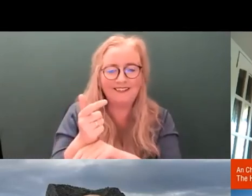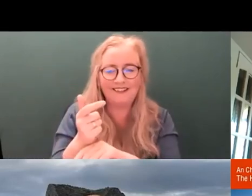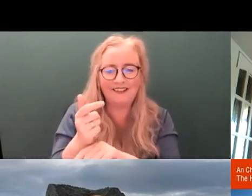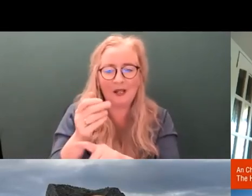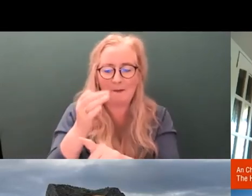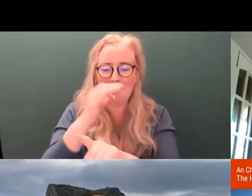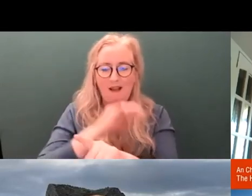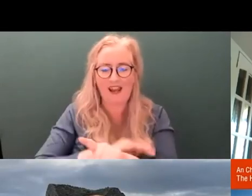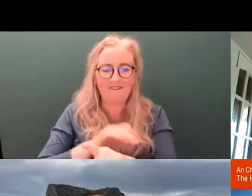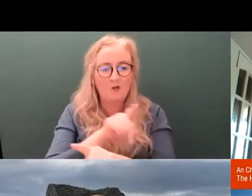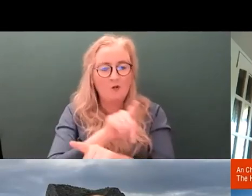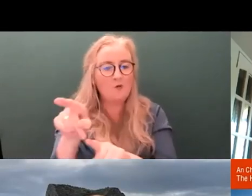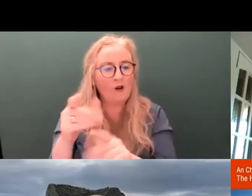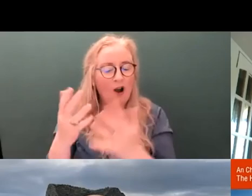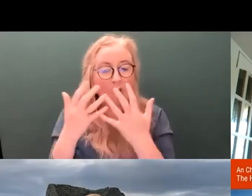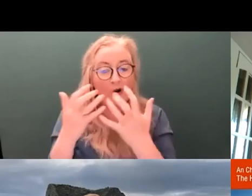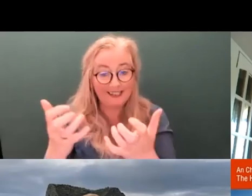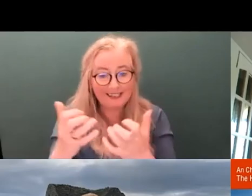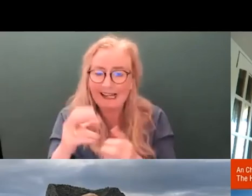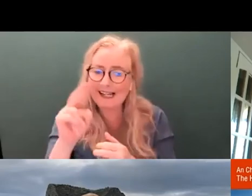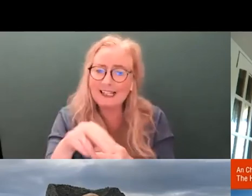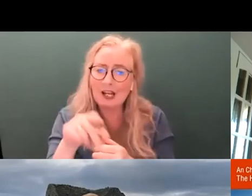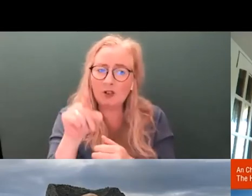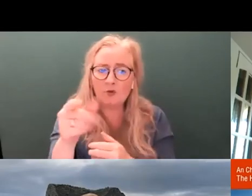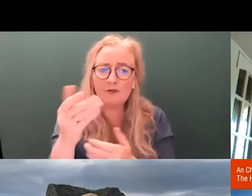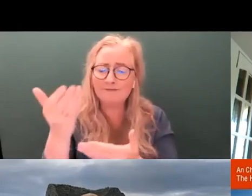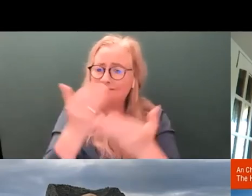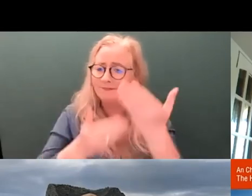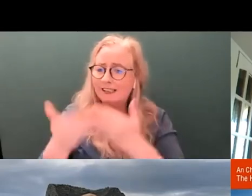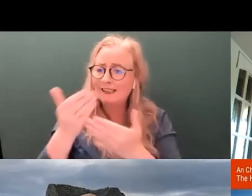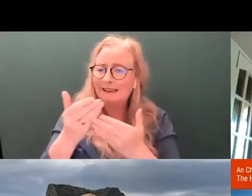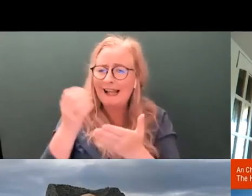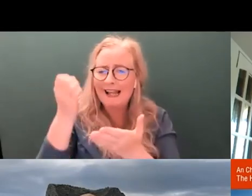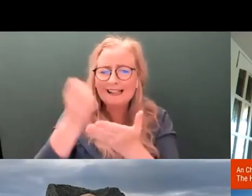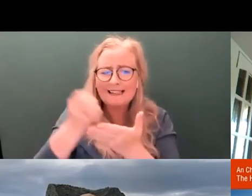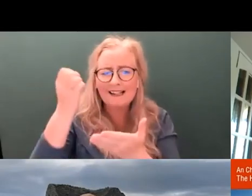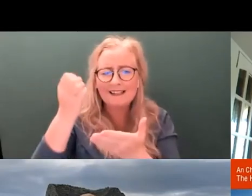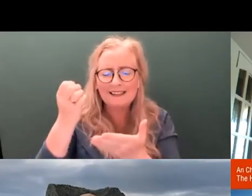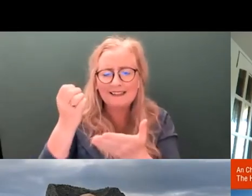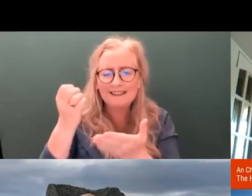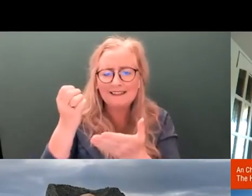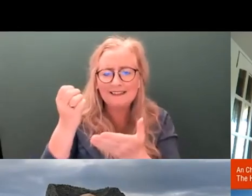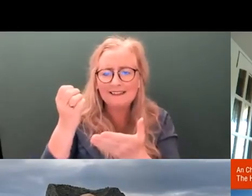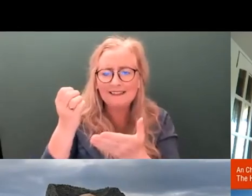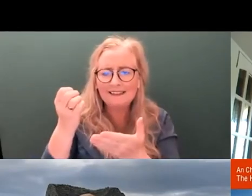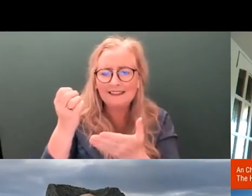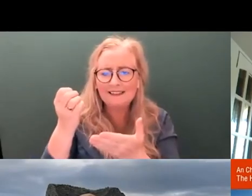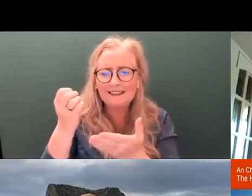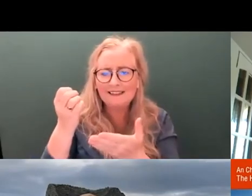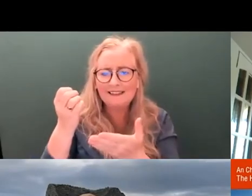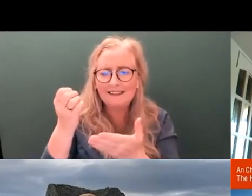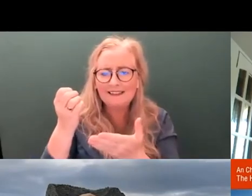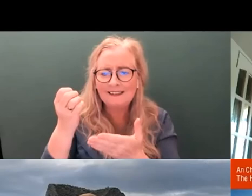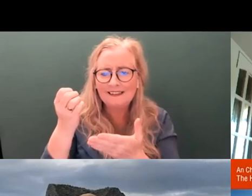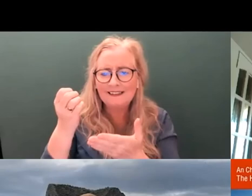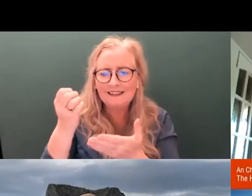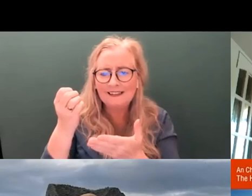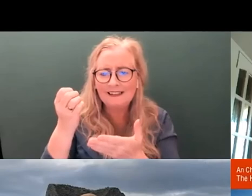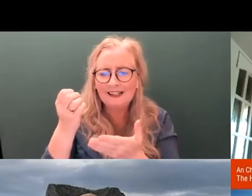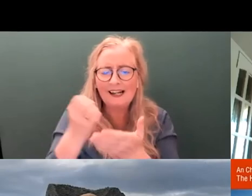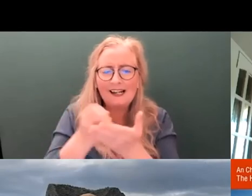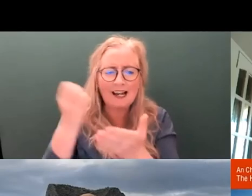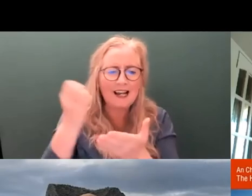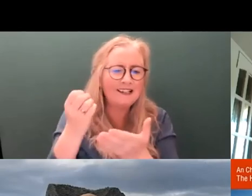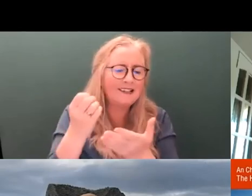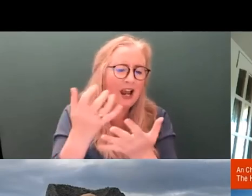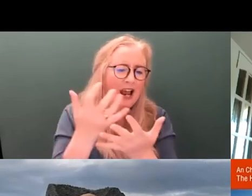your audience. Can you just maybe highlight exactly how much more and how much more people